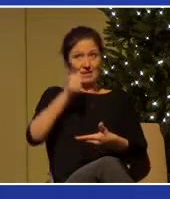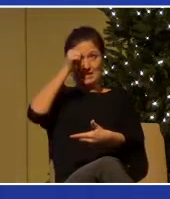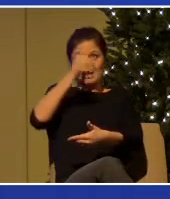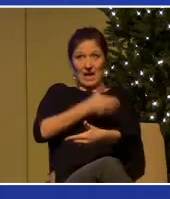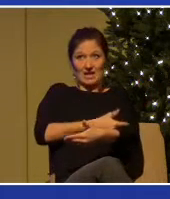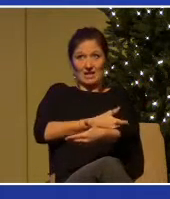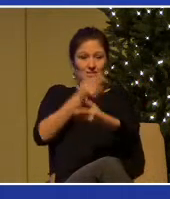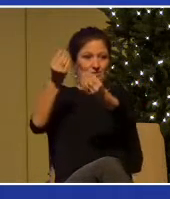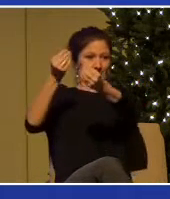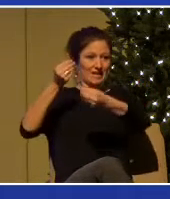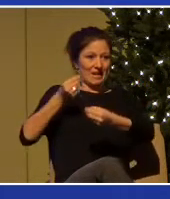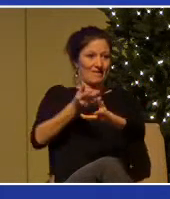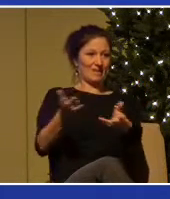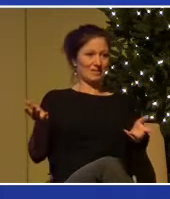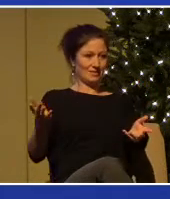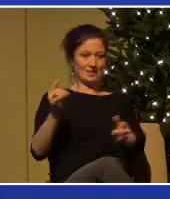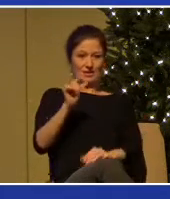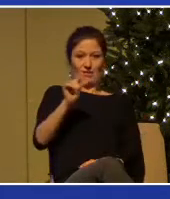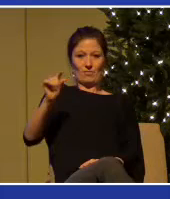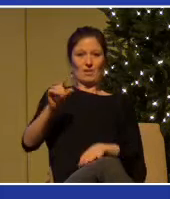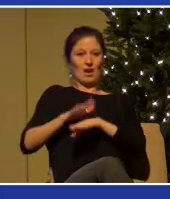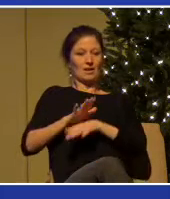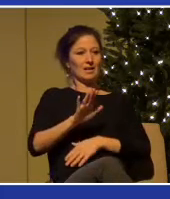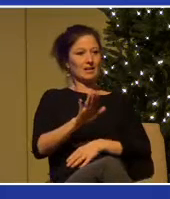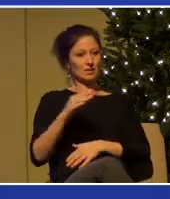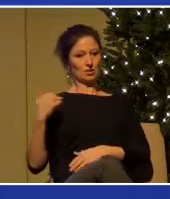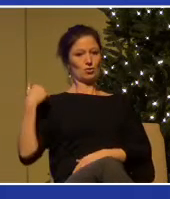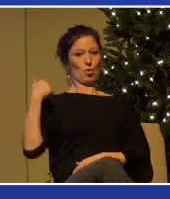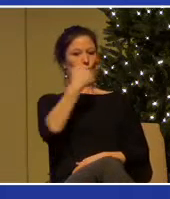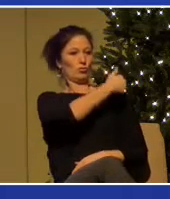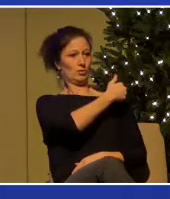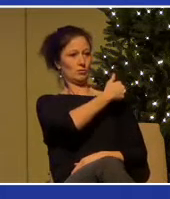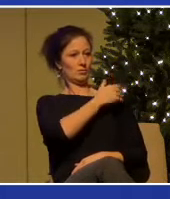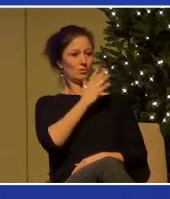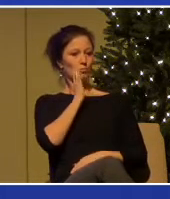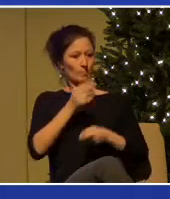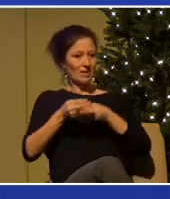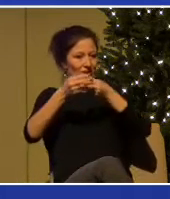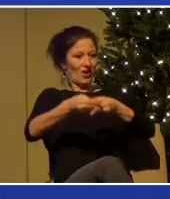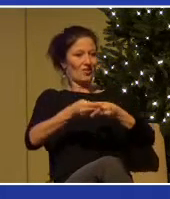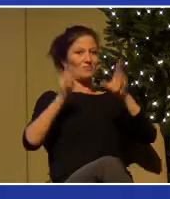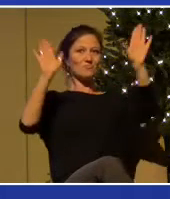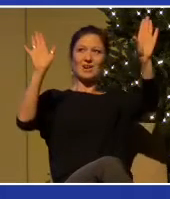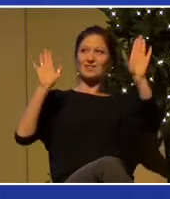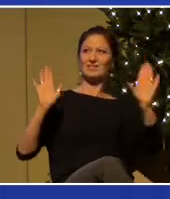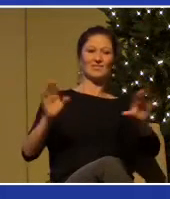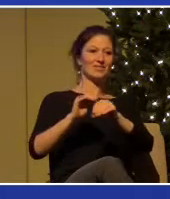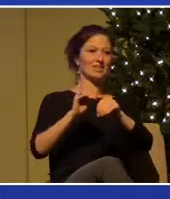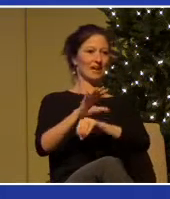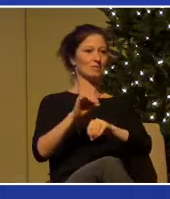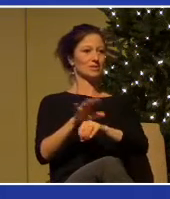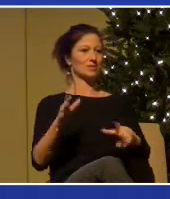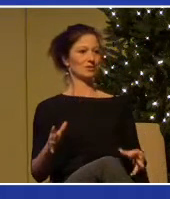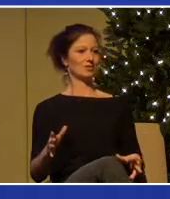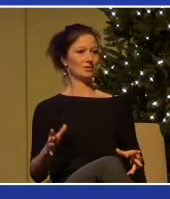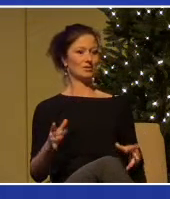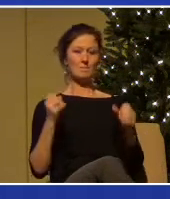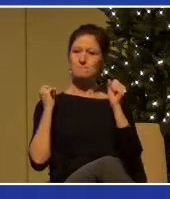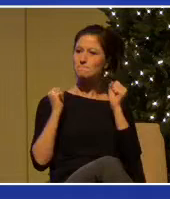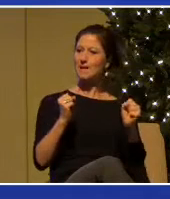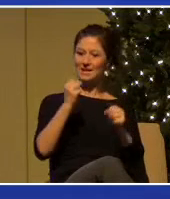given, and the government will be on His shoulders, and He will be called Wonderful Counselor, Mighty God, Everlasting Father, Prince of